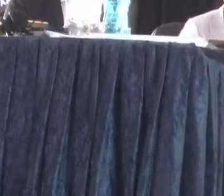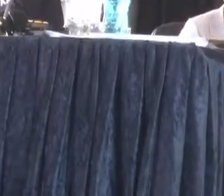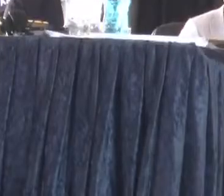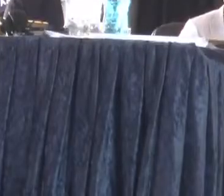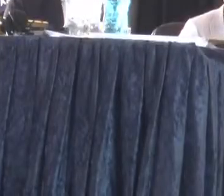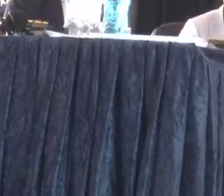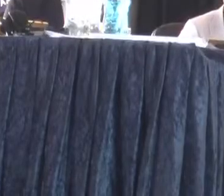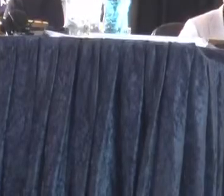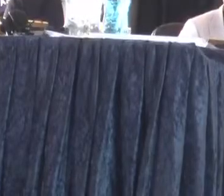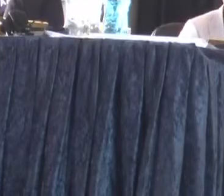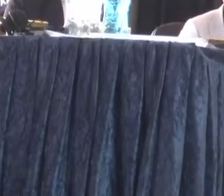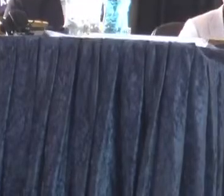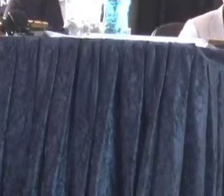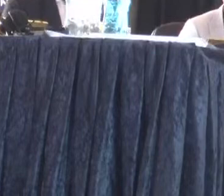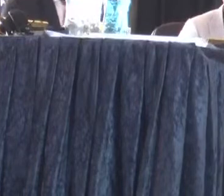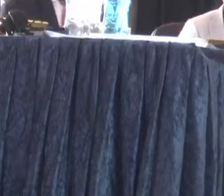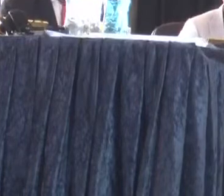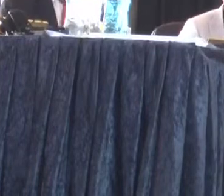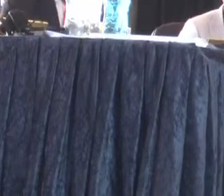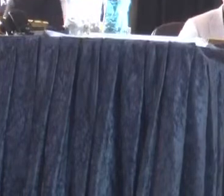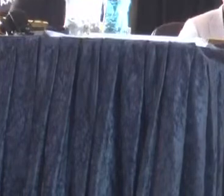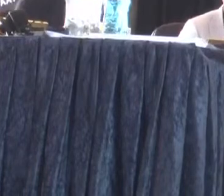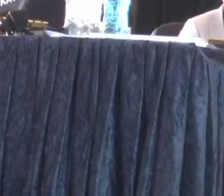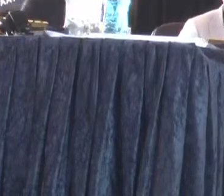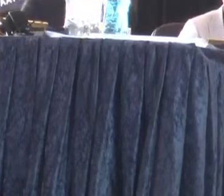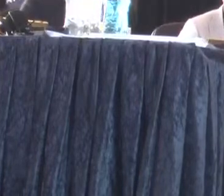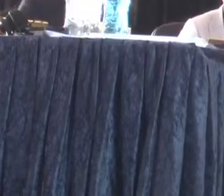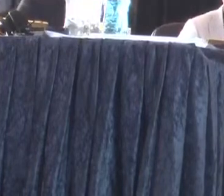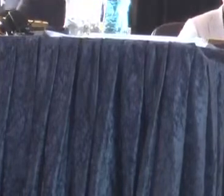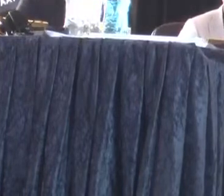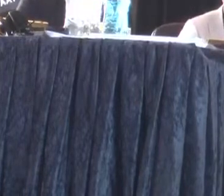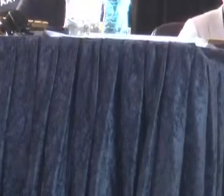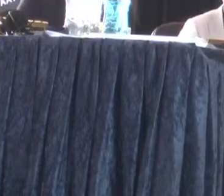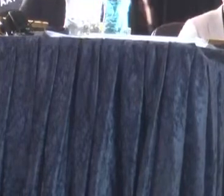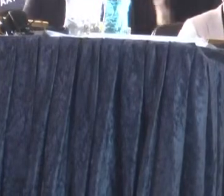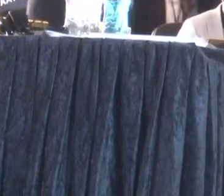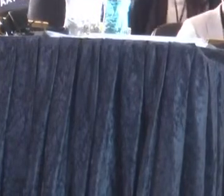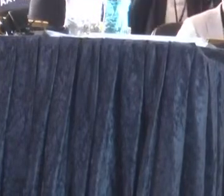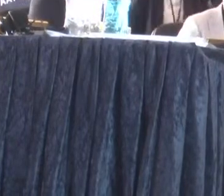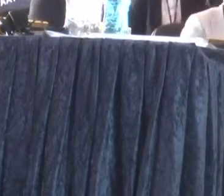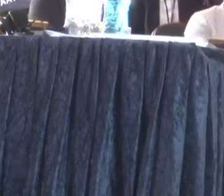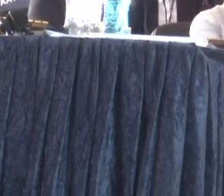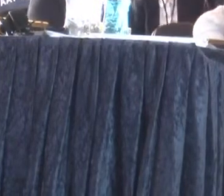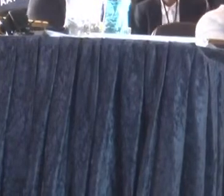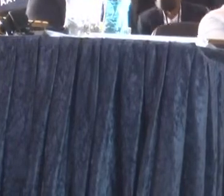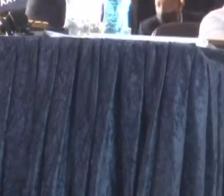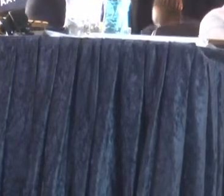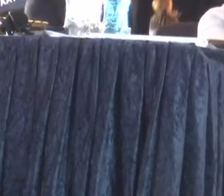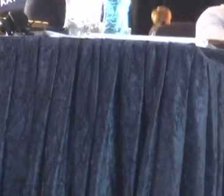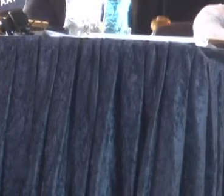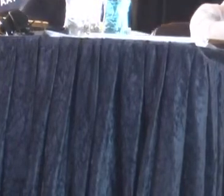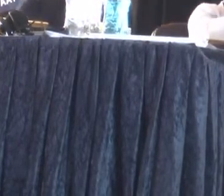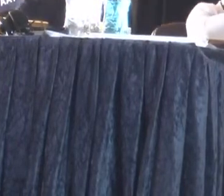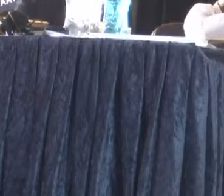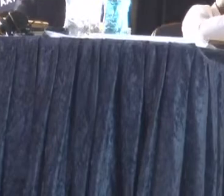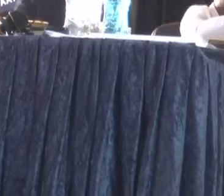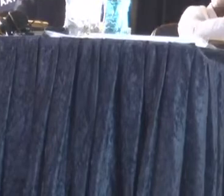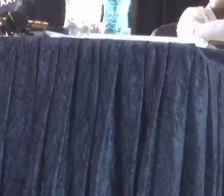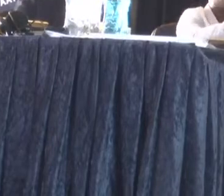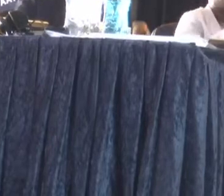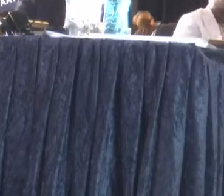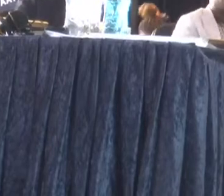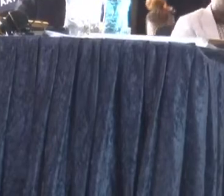The bill stands referred to Portfolio Committee on Public Accounts and Finance, as well as Budget